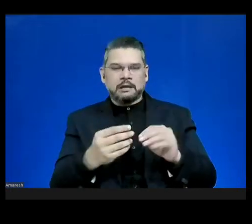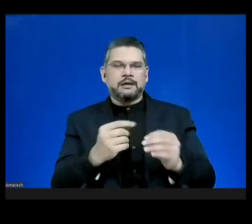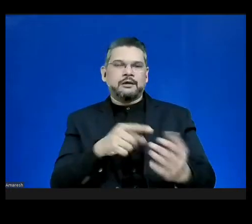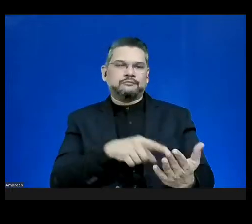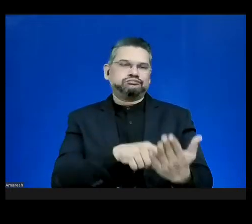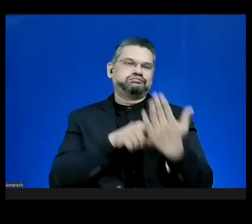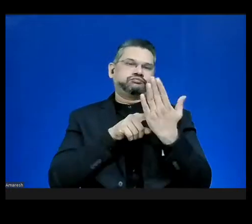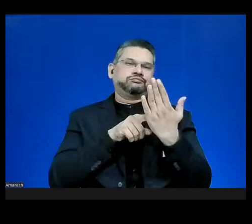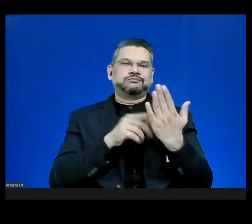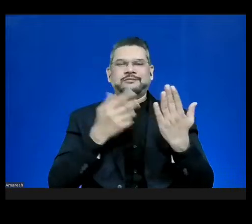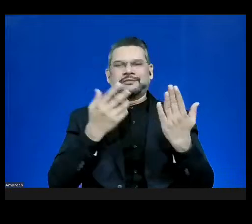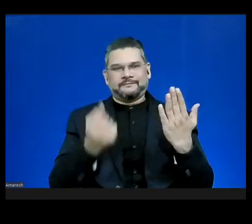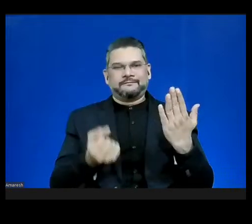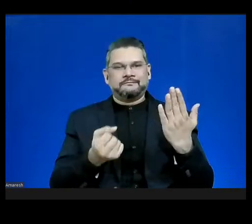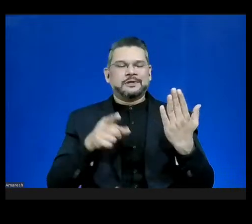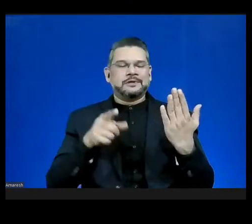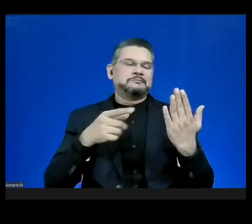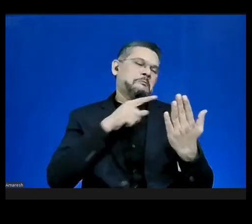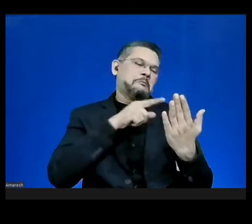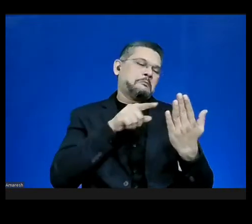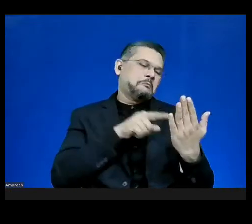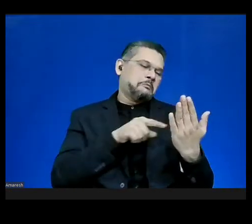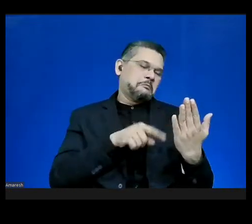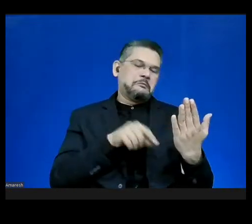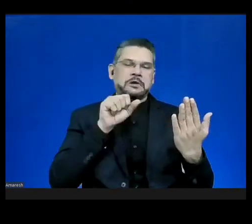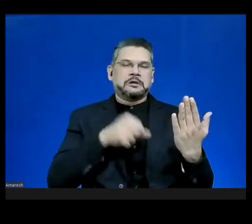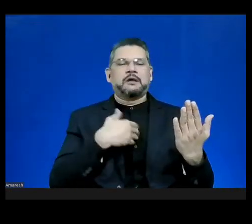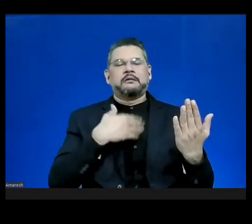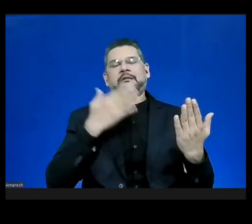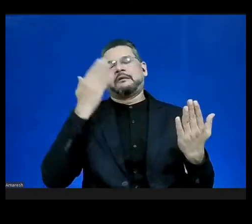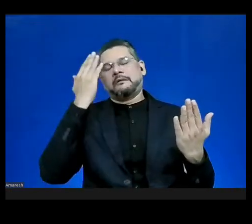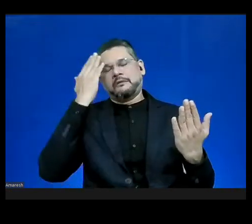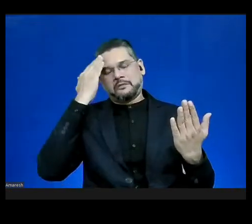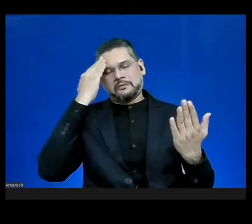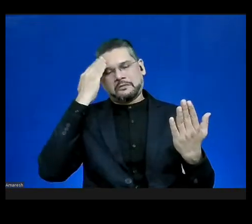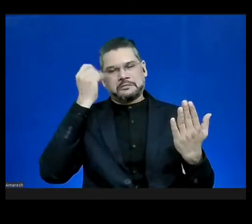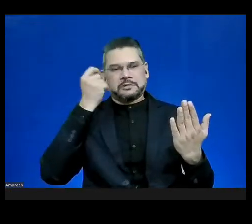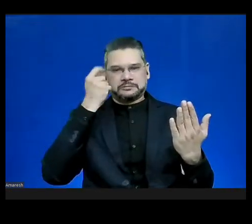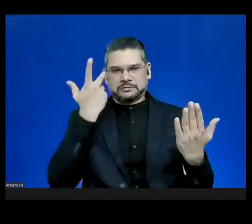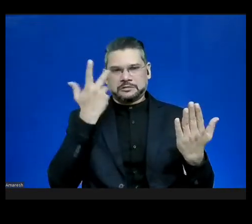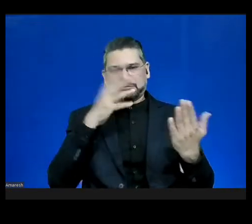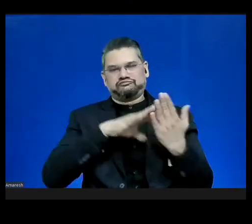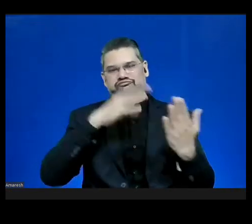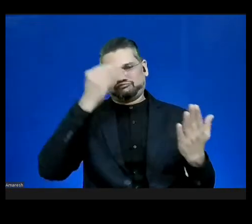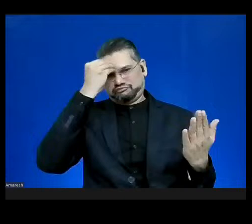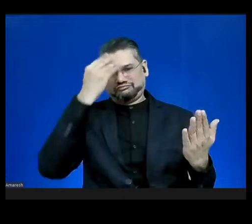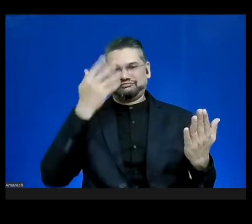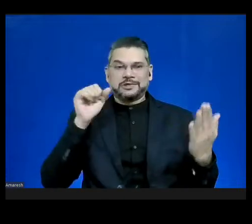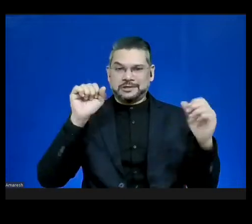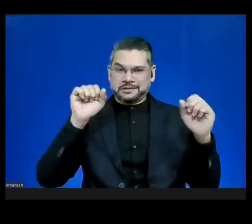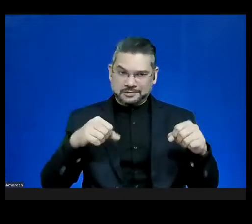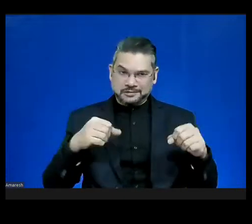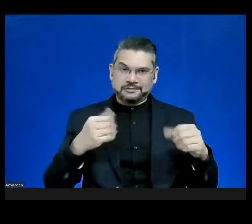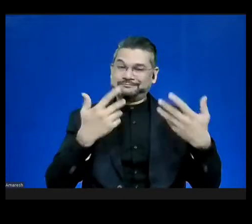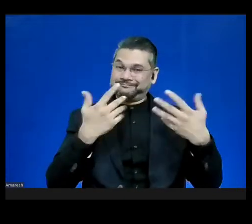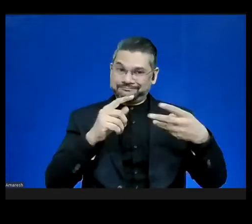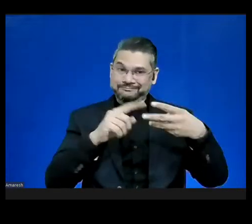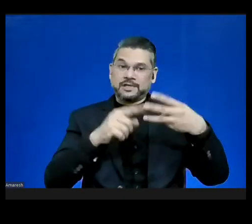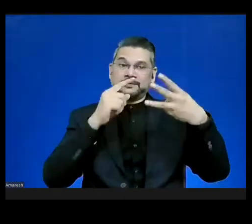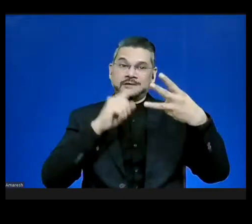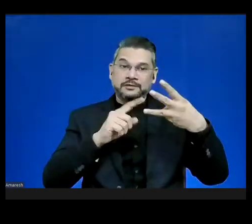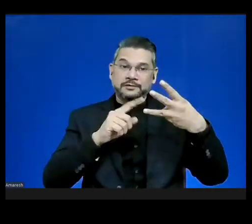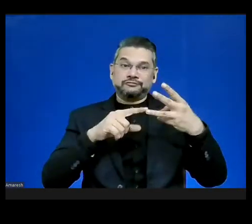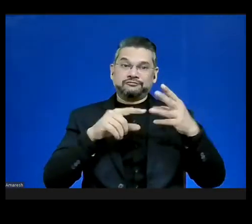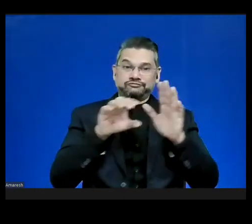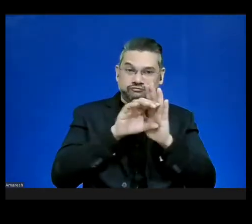able to know or gather the information to a larger extent. That should be followed by the pictures